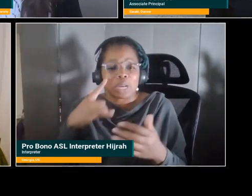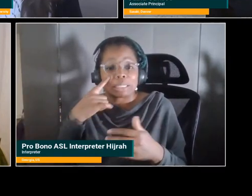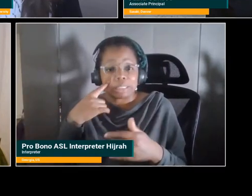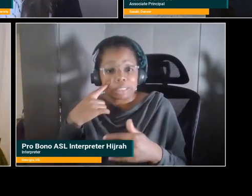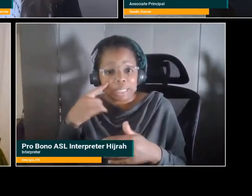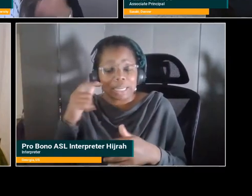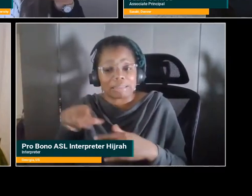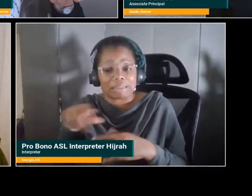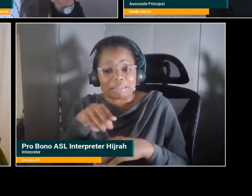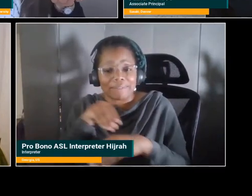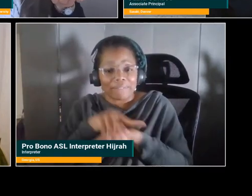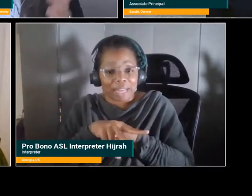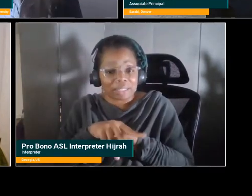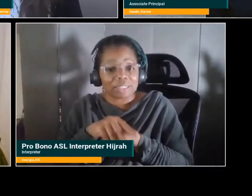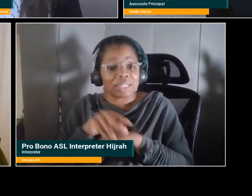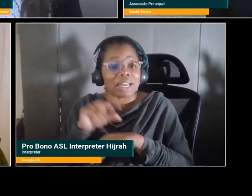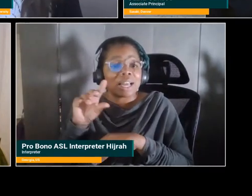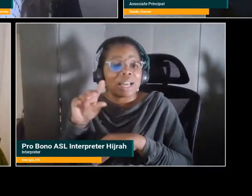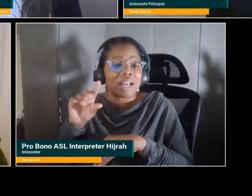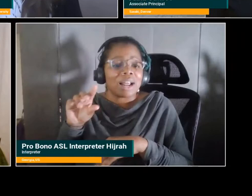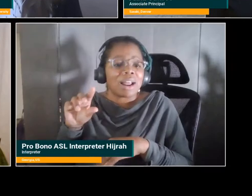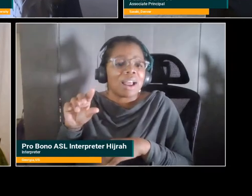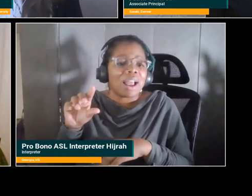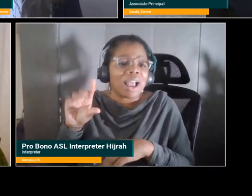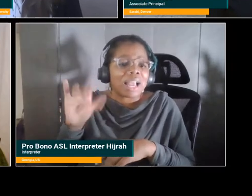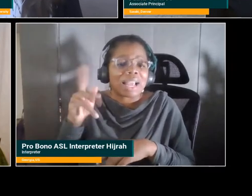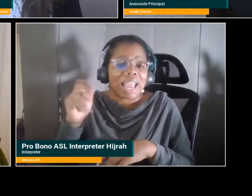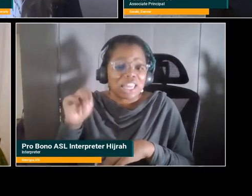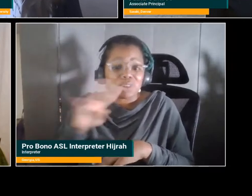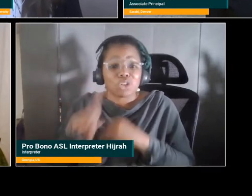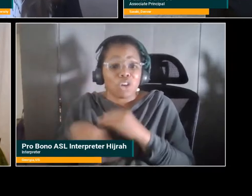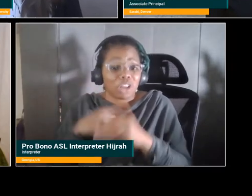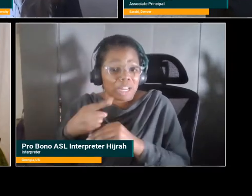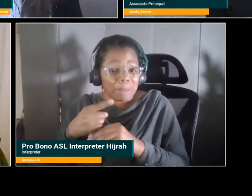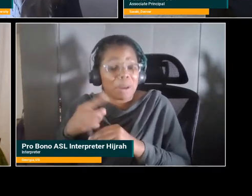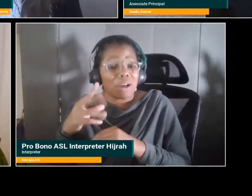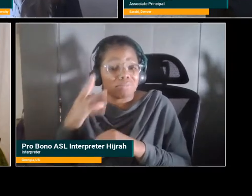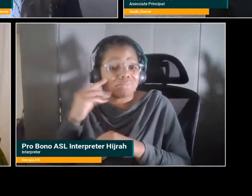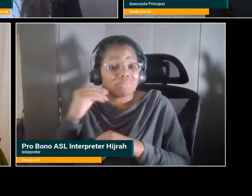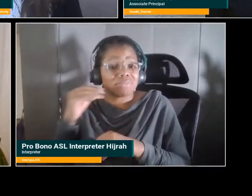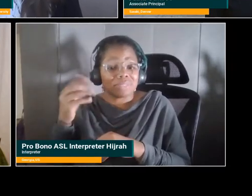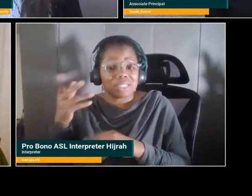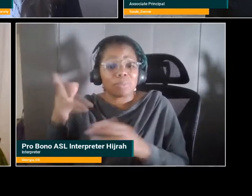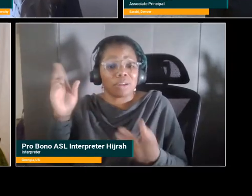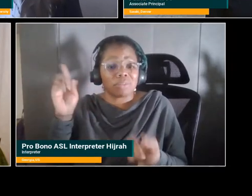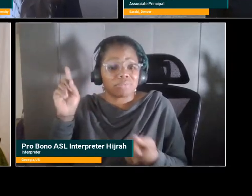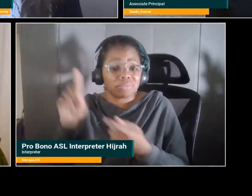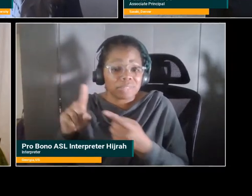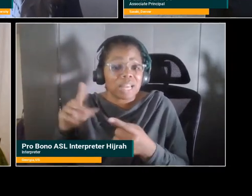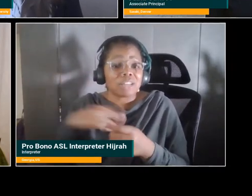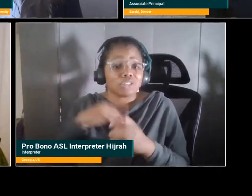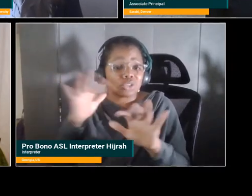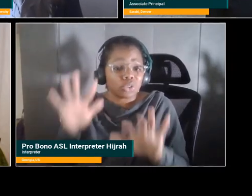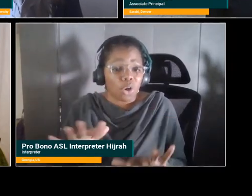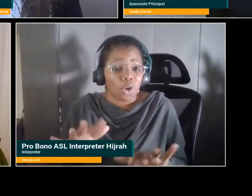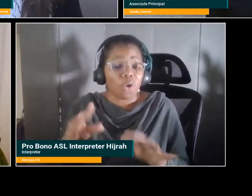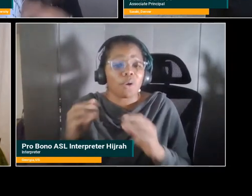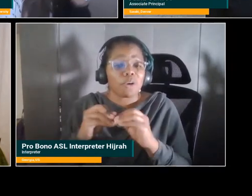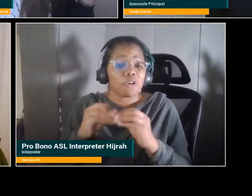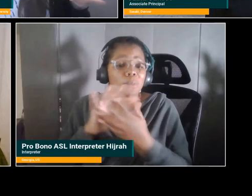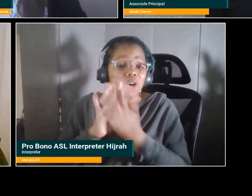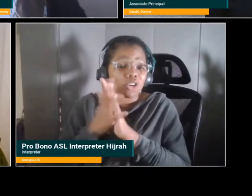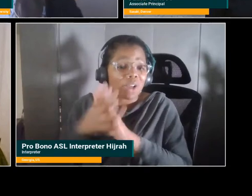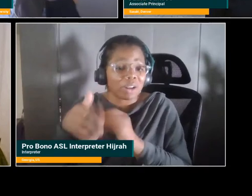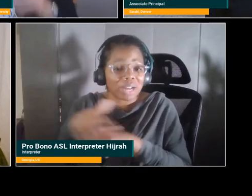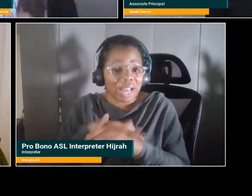effects. Cailin, you were talking about, you know, already feeling those effects of the shorter snow season, the more crowded ski areas